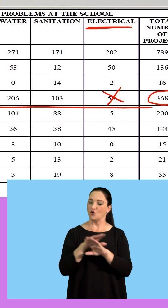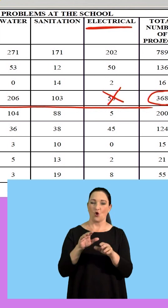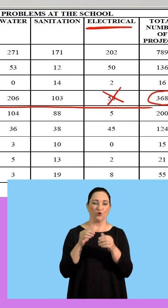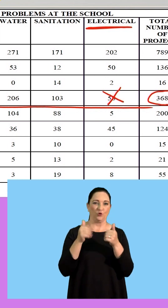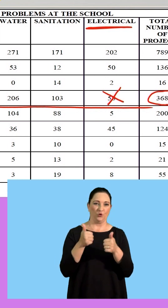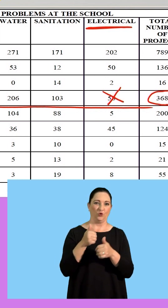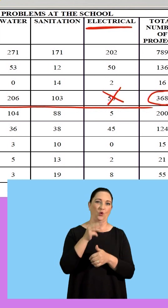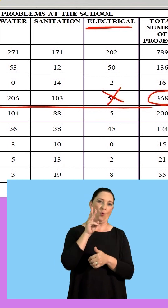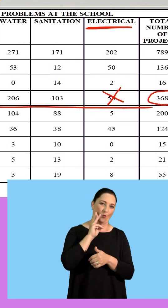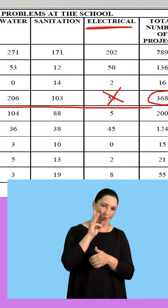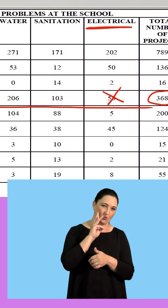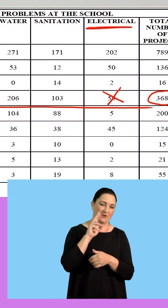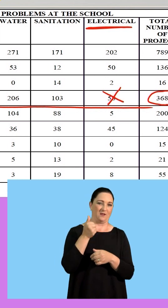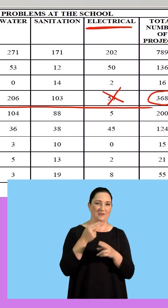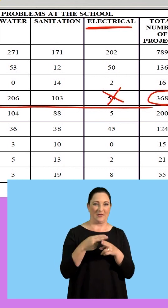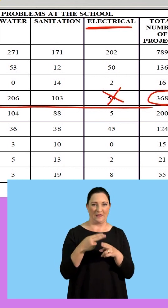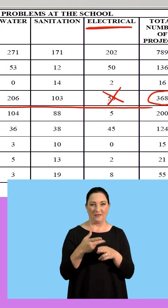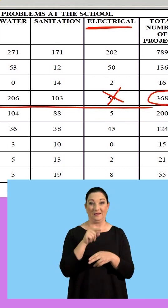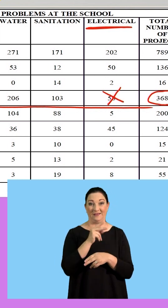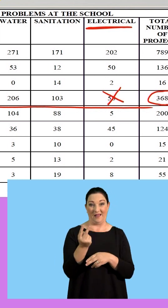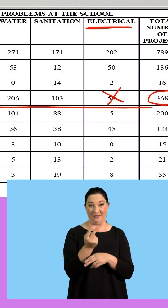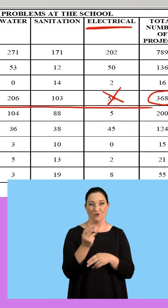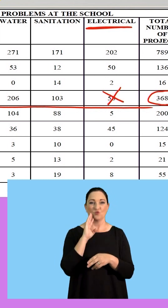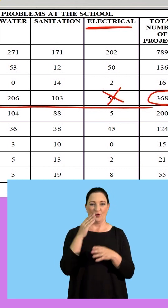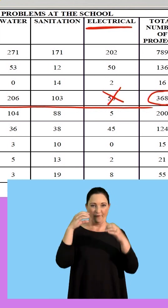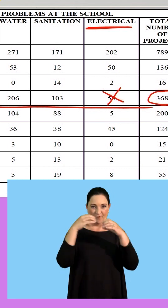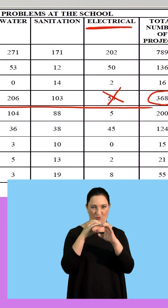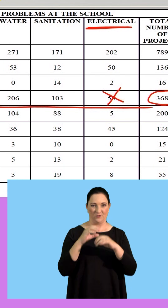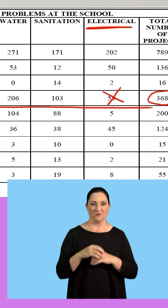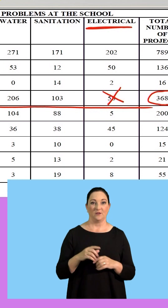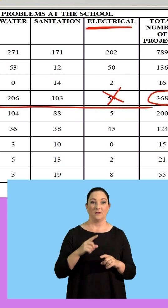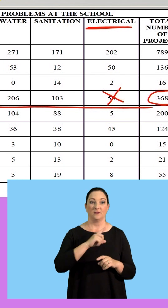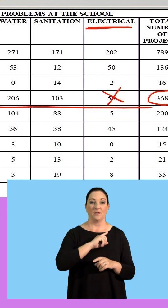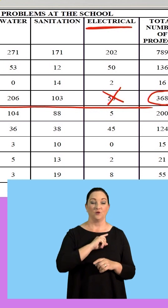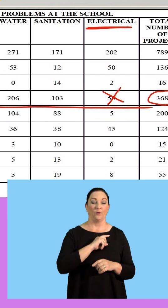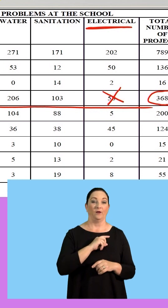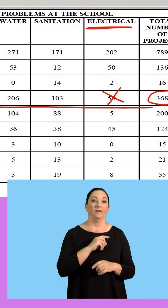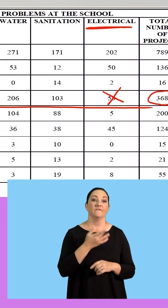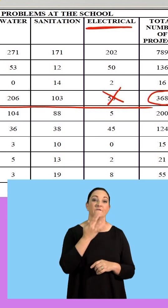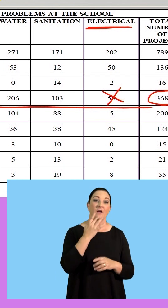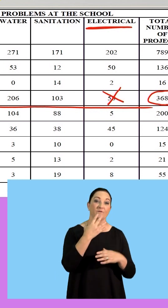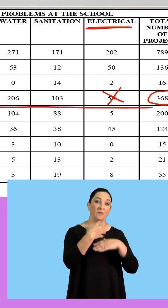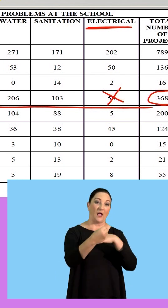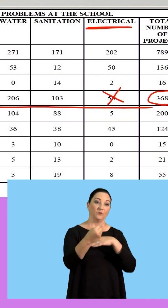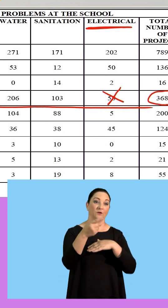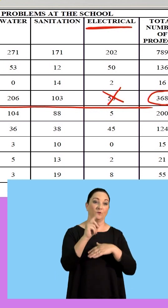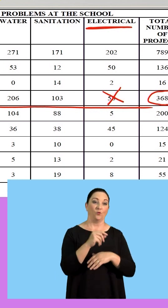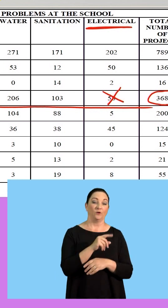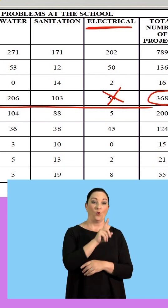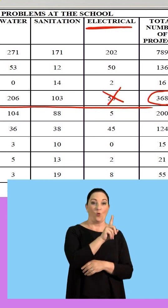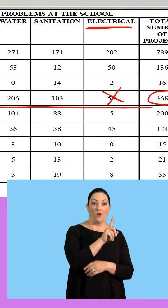Right, so I'm going to work with the inappropriate structures, the water and sanitation. So my favorable outcomes therefore is then